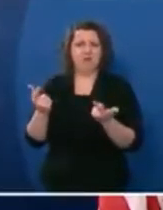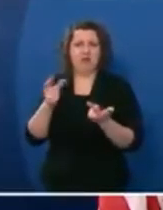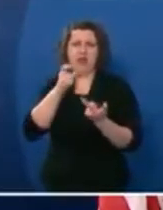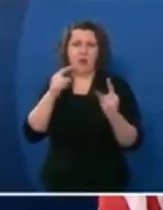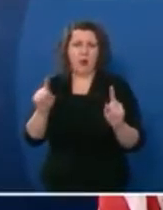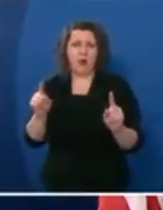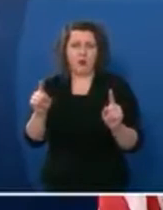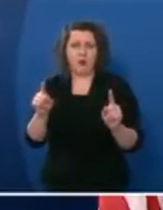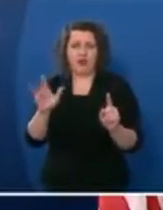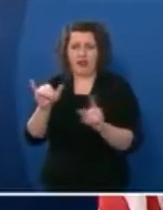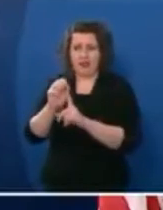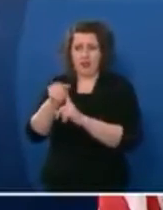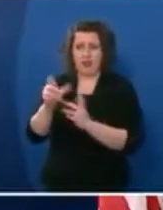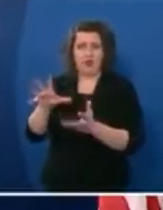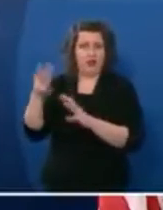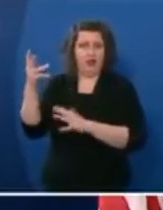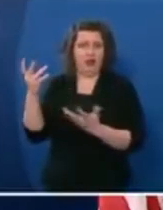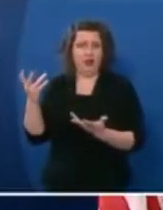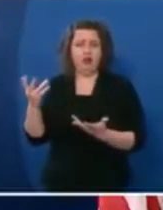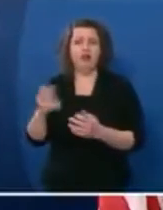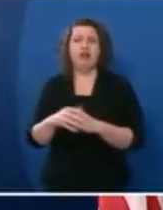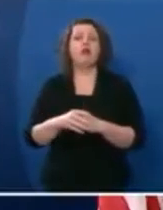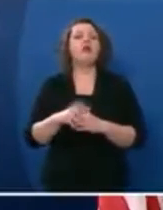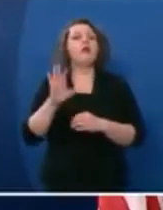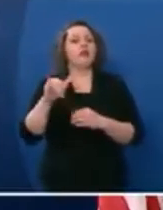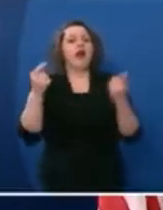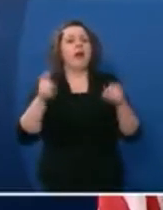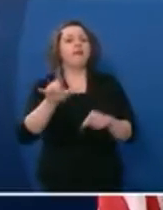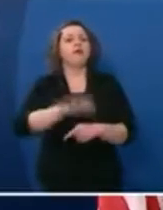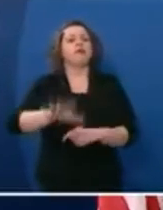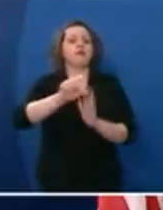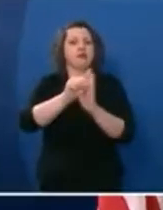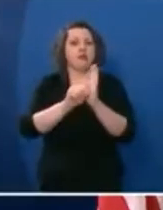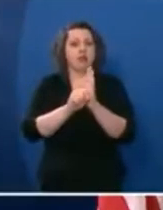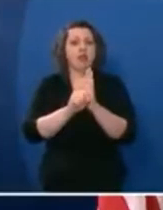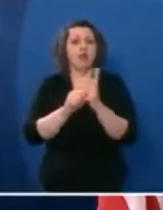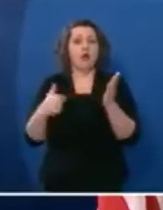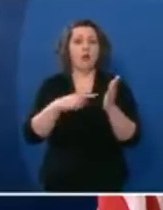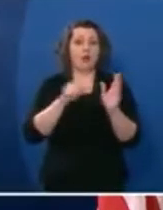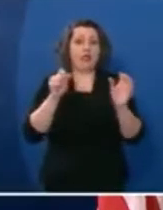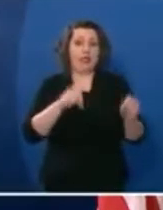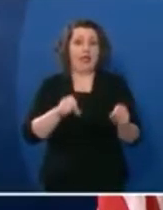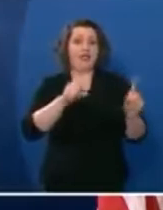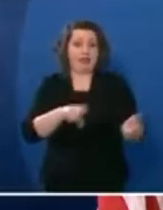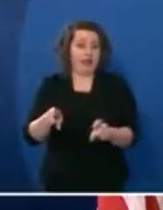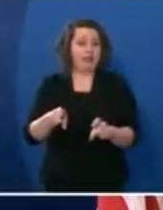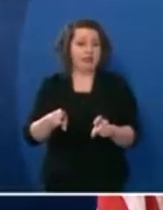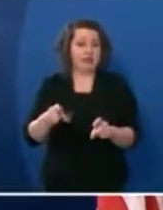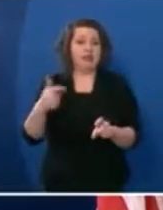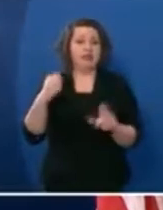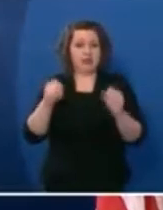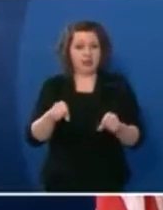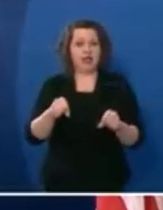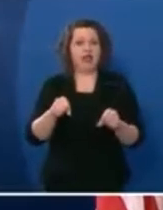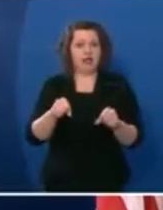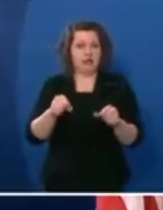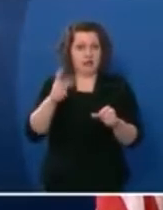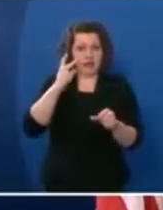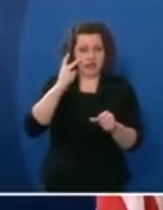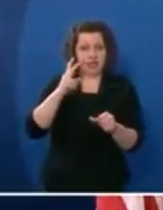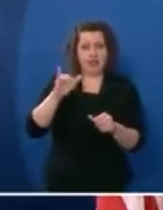a situation that's almost out well, of this is control. what's taken place all across the state, and it's because we have the ability to test, to actually proactively see where the